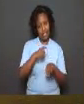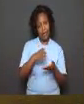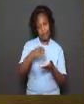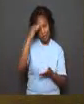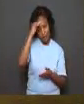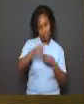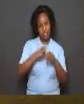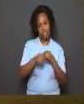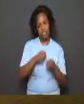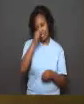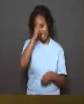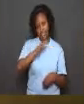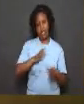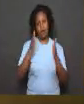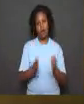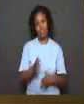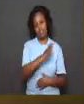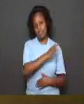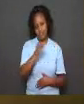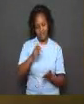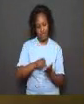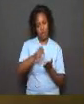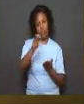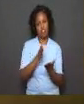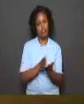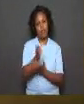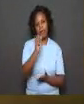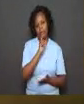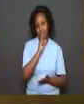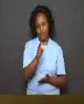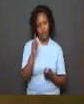about human and democratic rights.